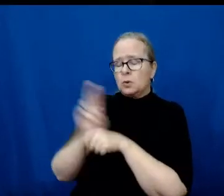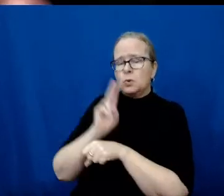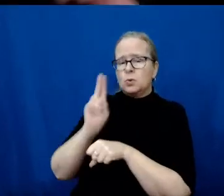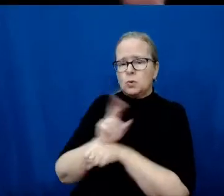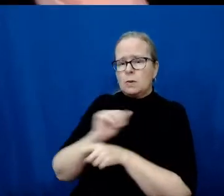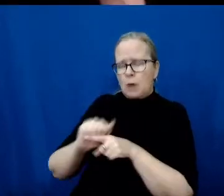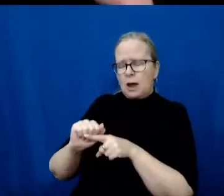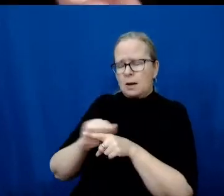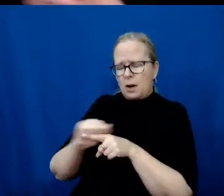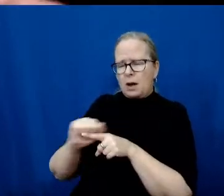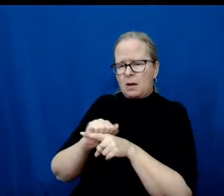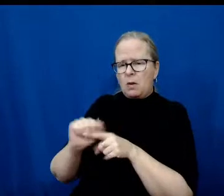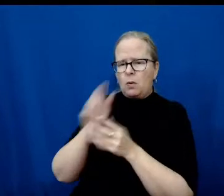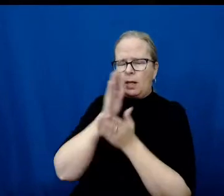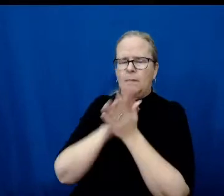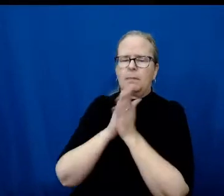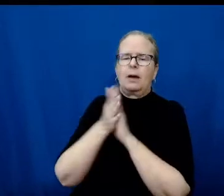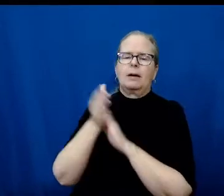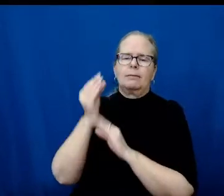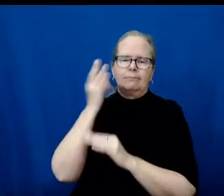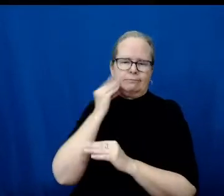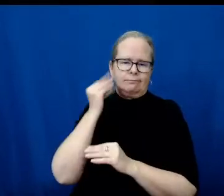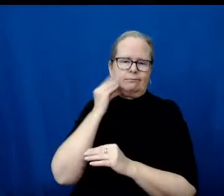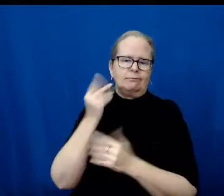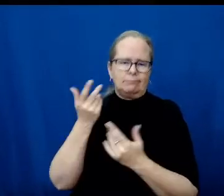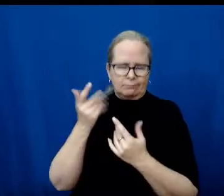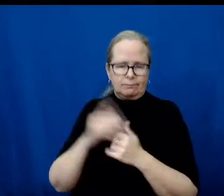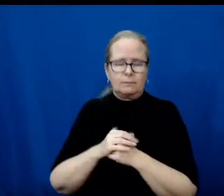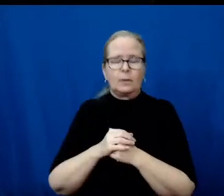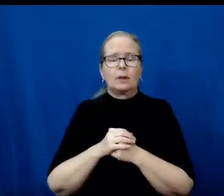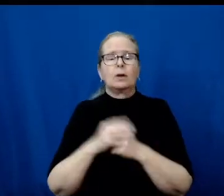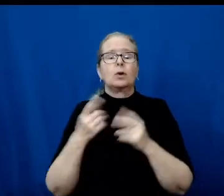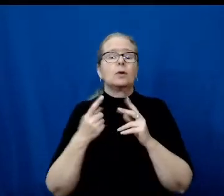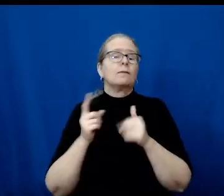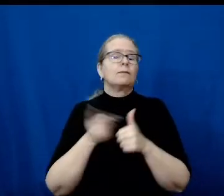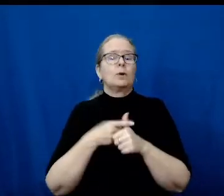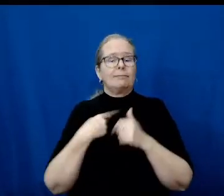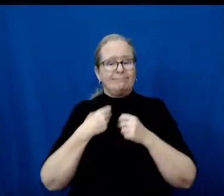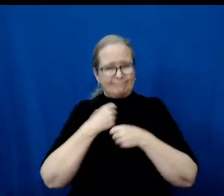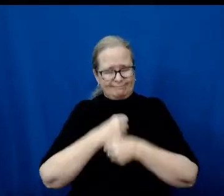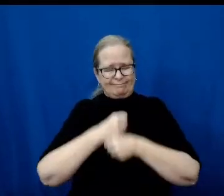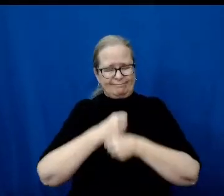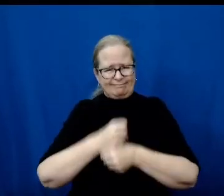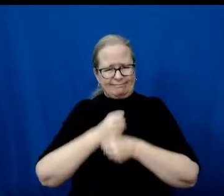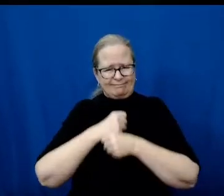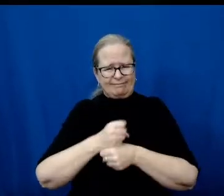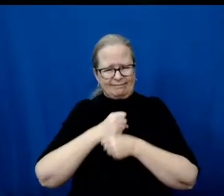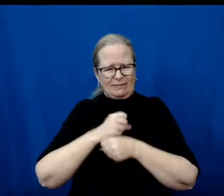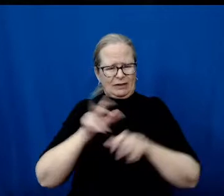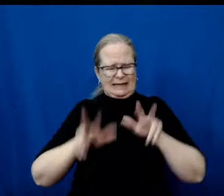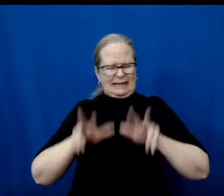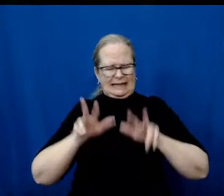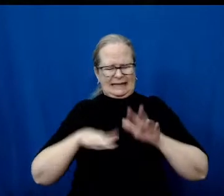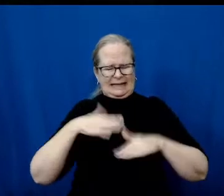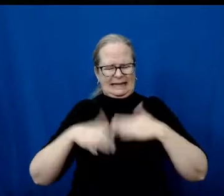doing them en masse, you really pick up the pace. So, and that's something that I hope we can be doing more in Alberta, is building a lot of